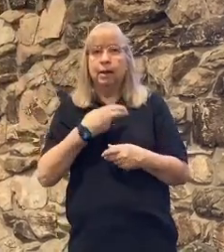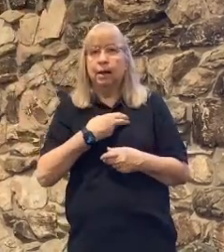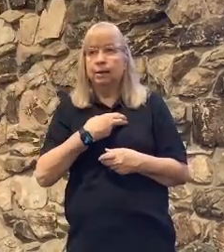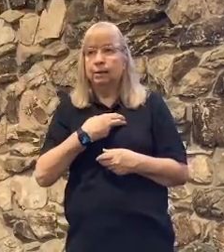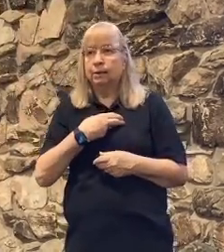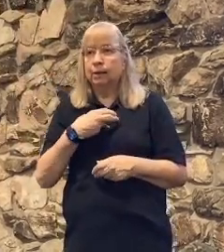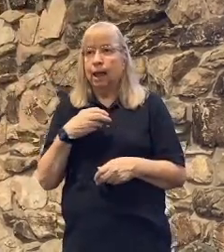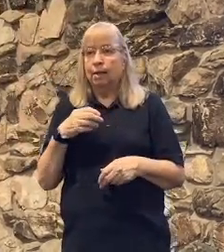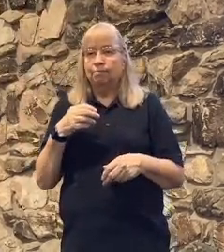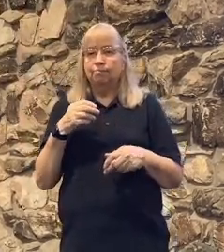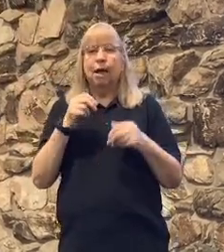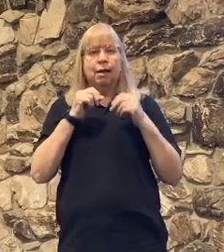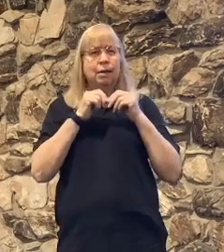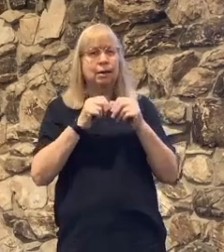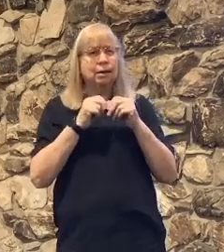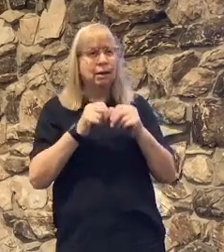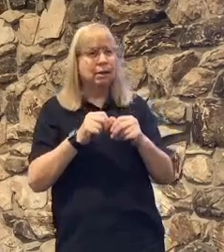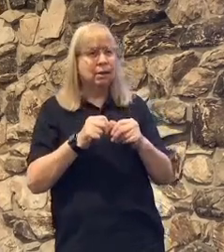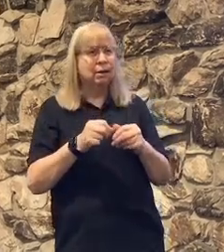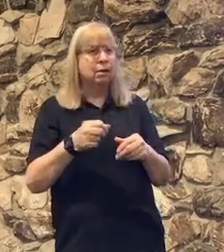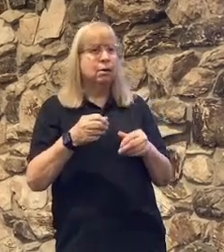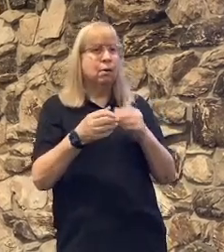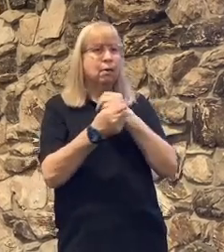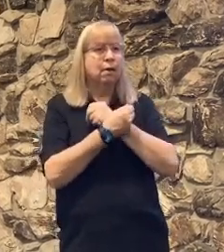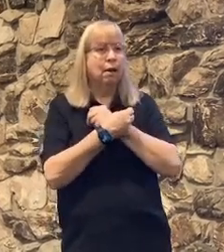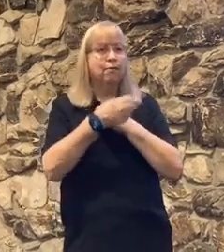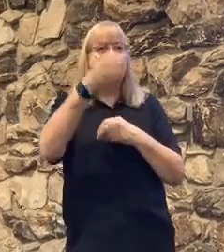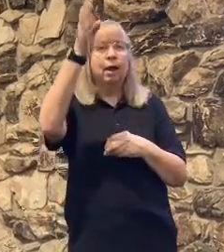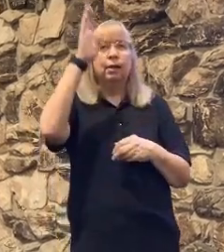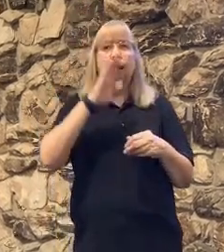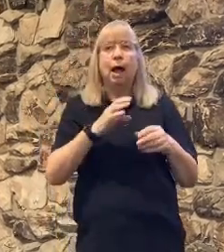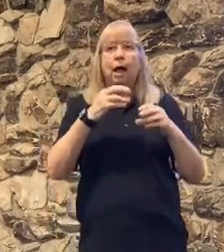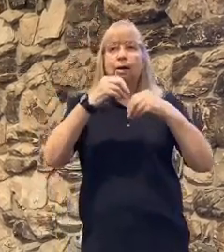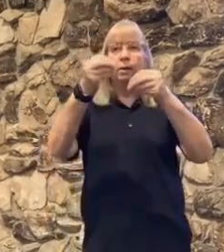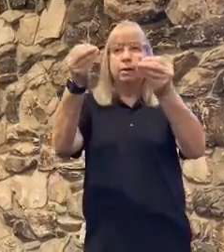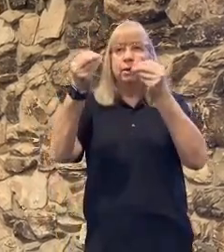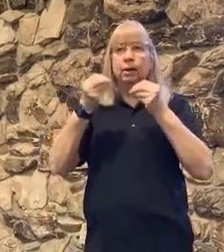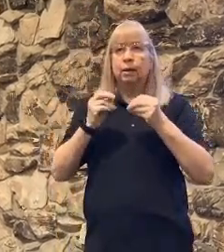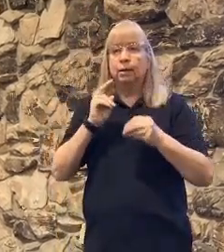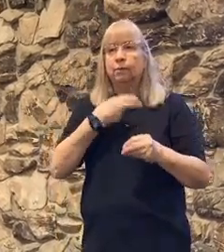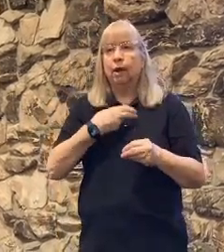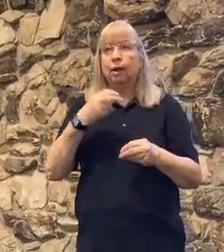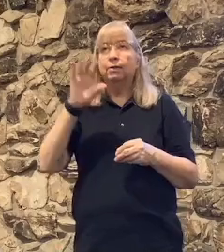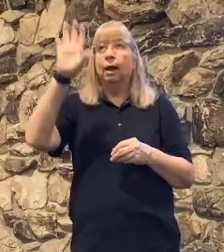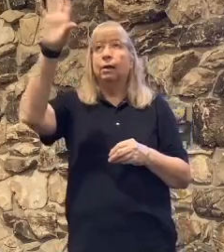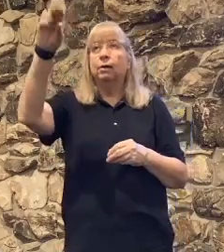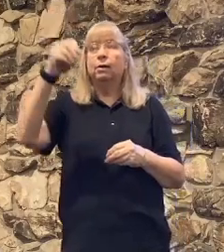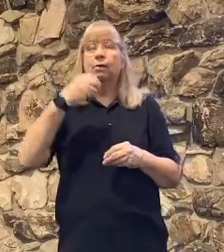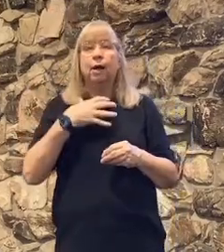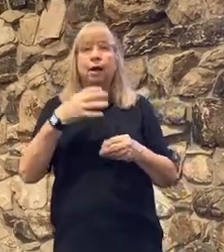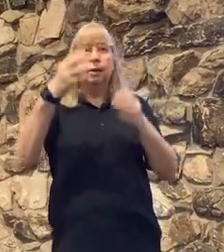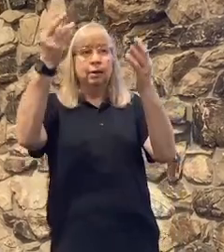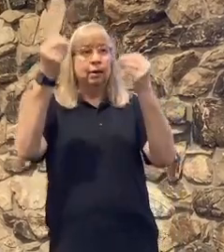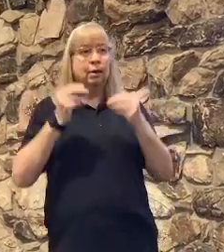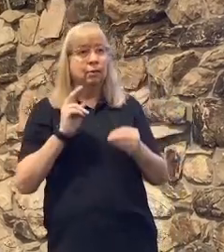That unconditional love that God gives us. That grace that gives us a fresh start in